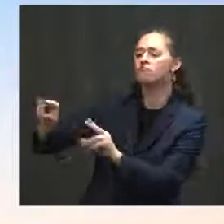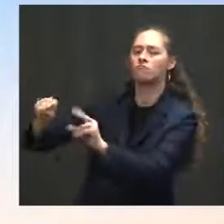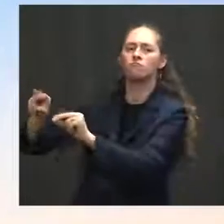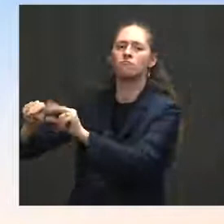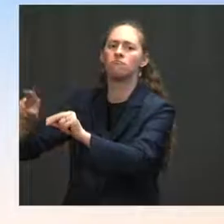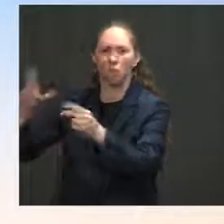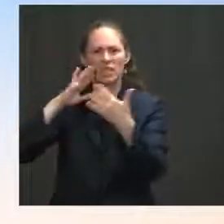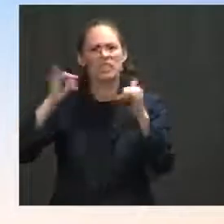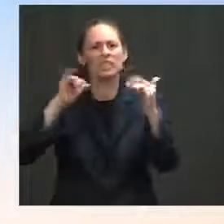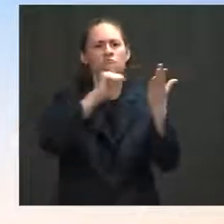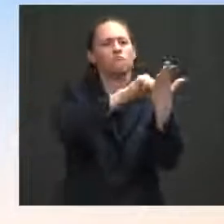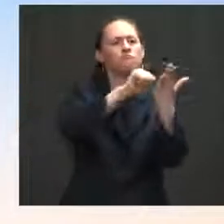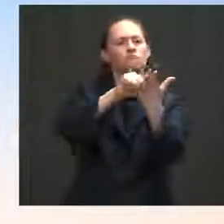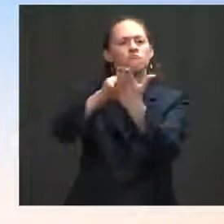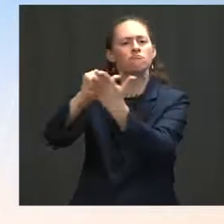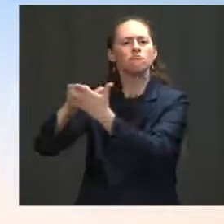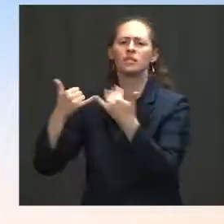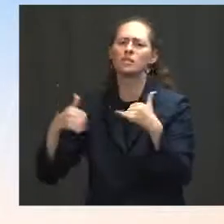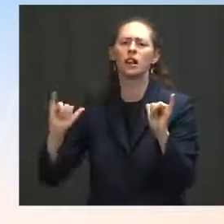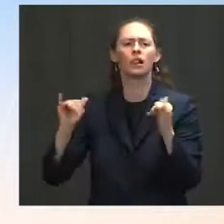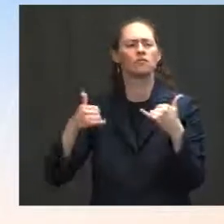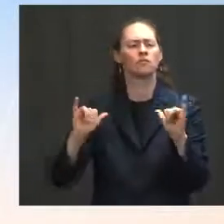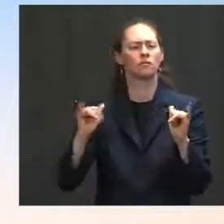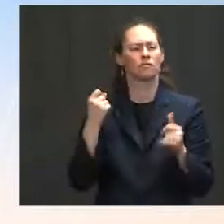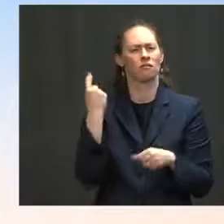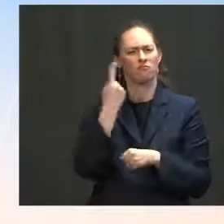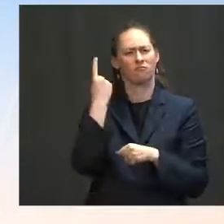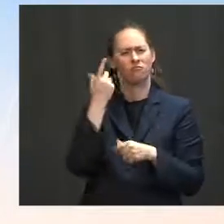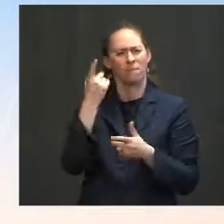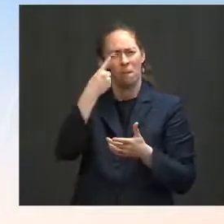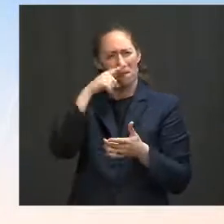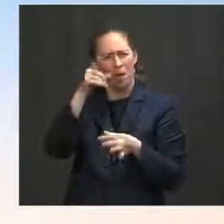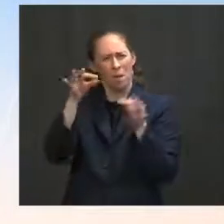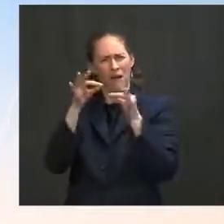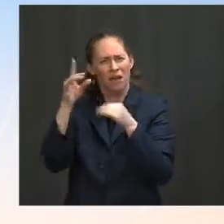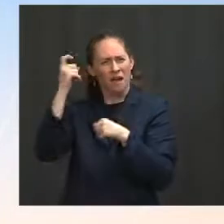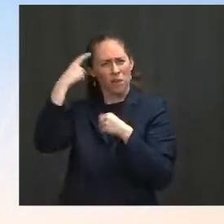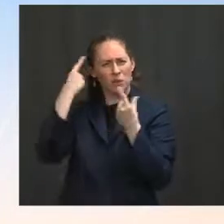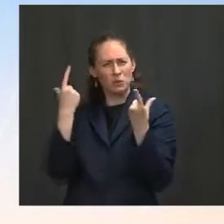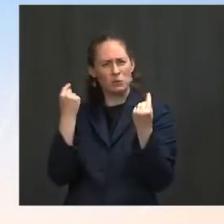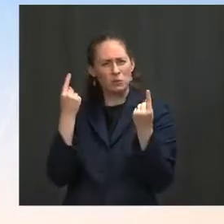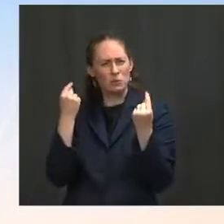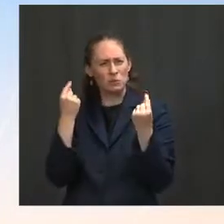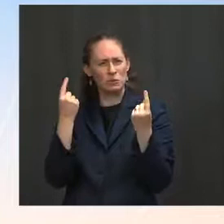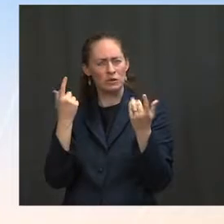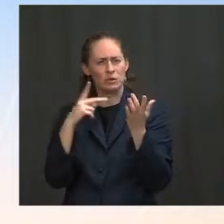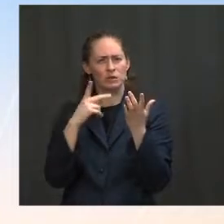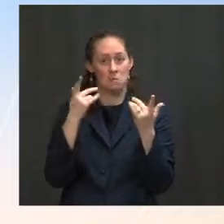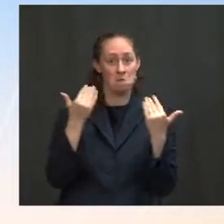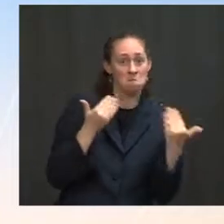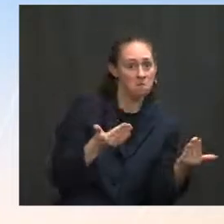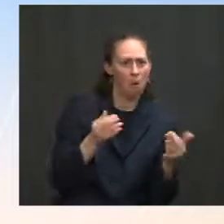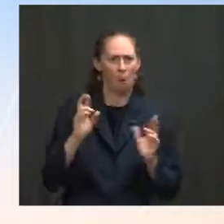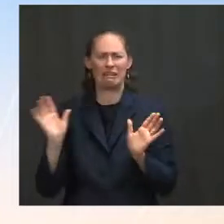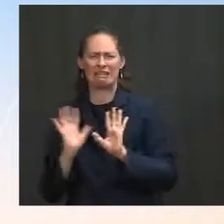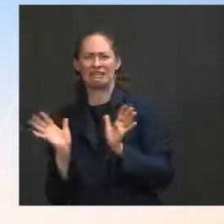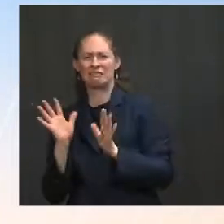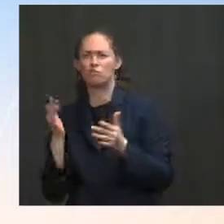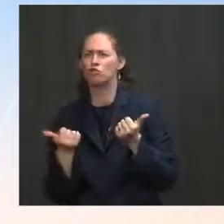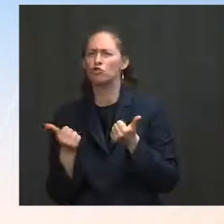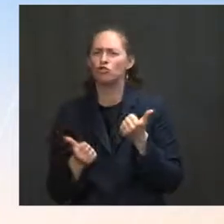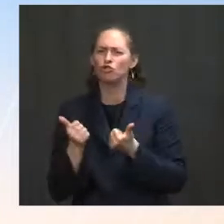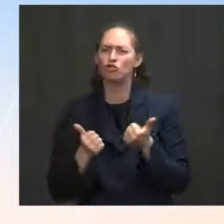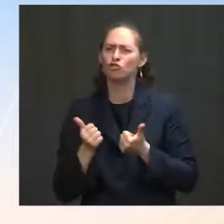that is being done and what is not being done in this outreach? Sure. Well, let me first say that the failure to provide accurate public